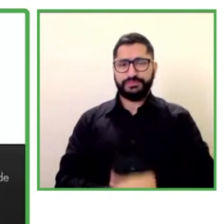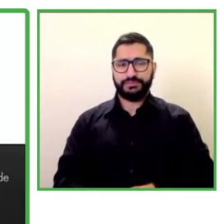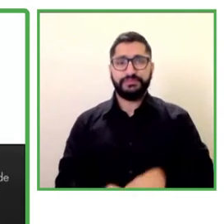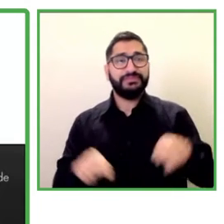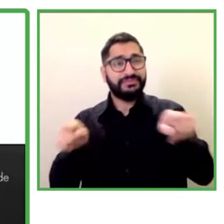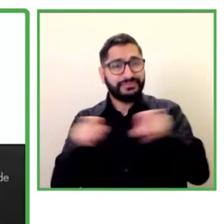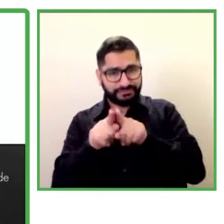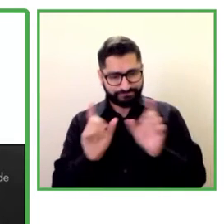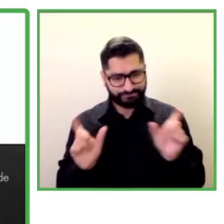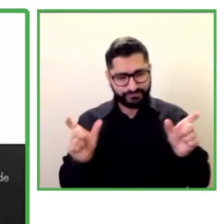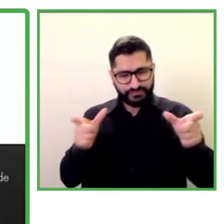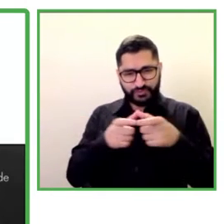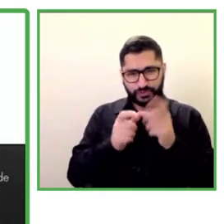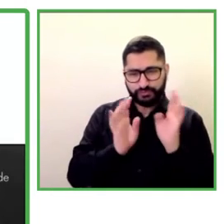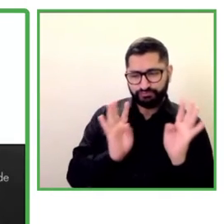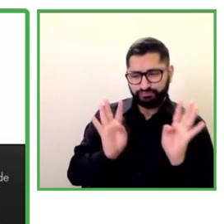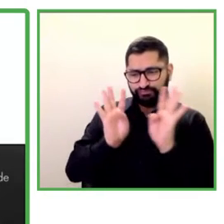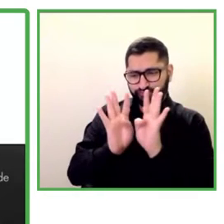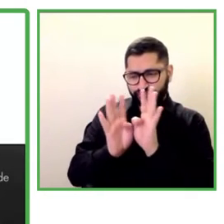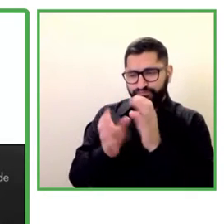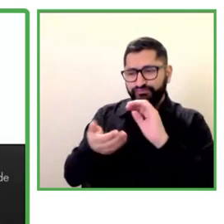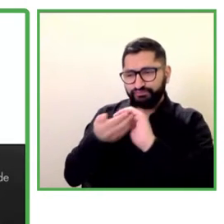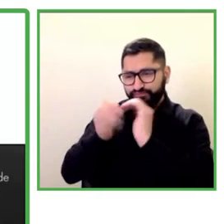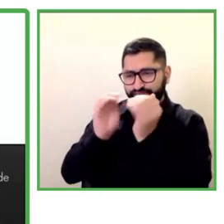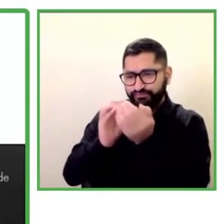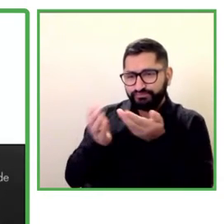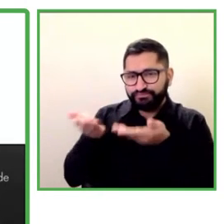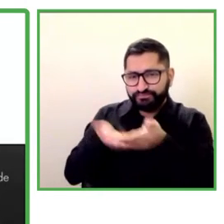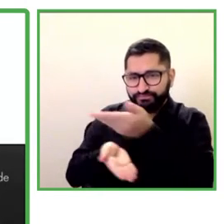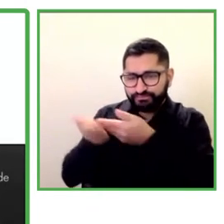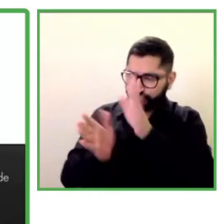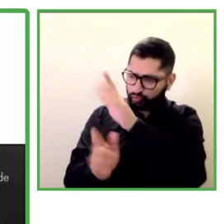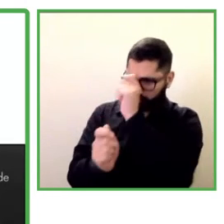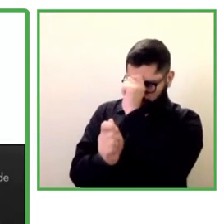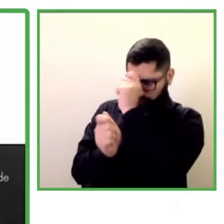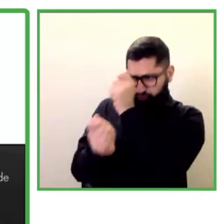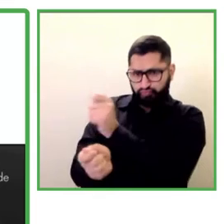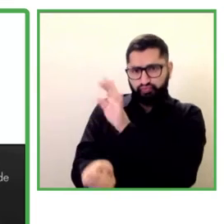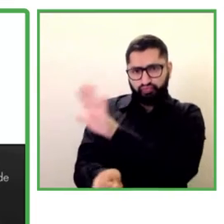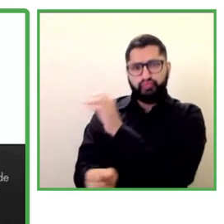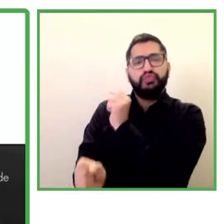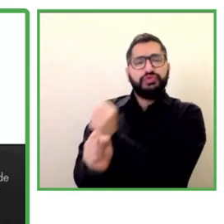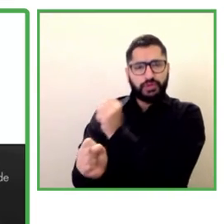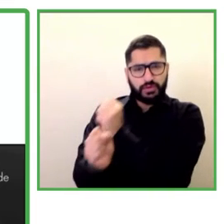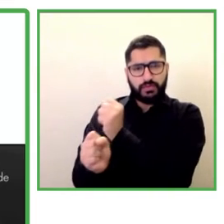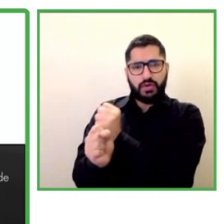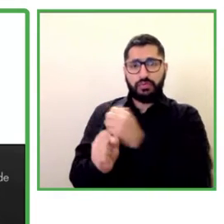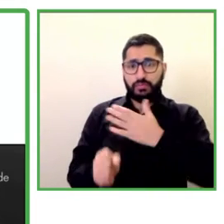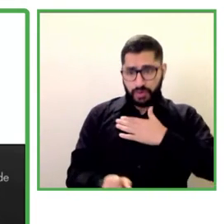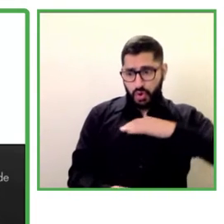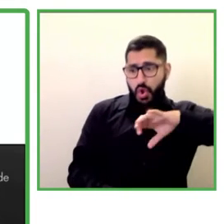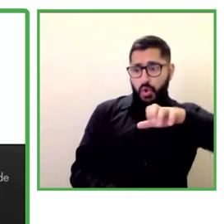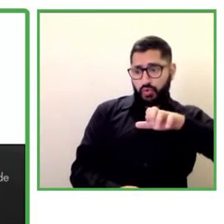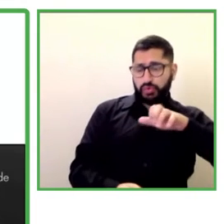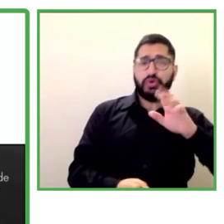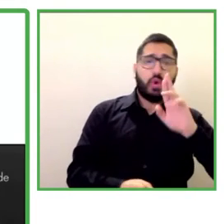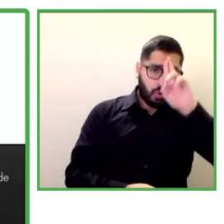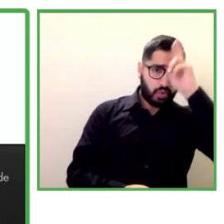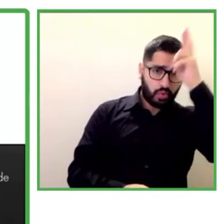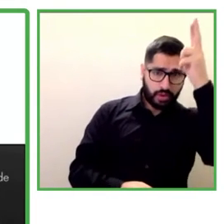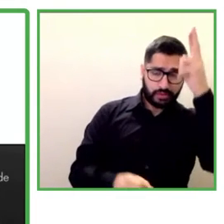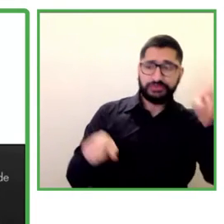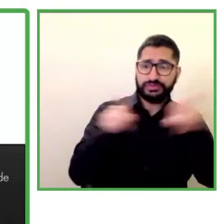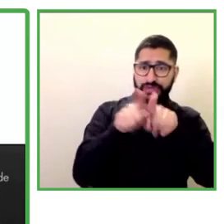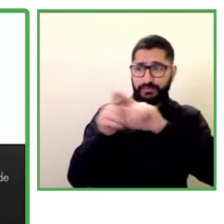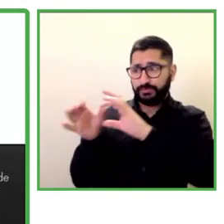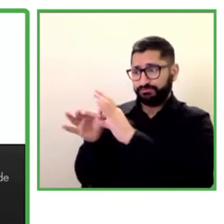Honorary Counseling Committee or Advisory Committee represented by international and national companies in a format that we understood was